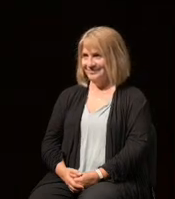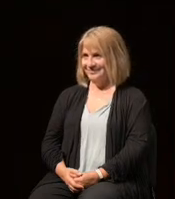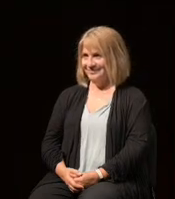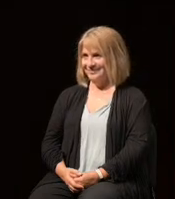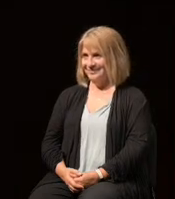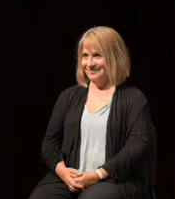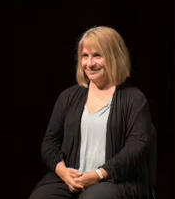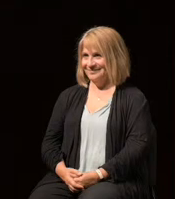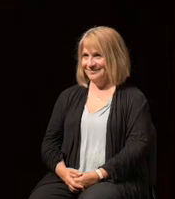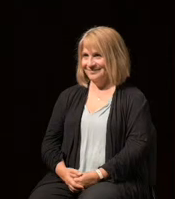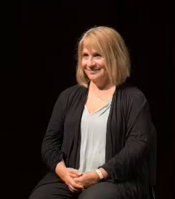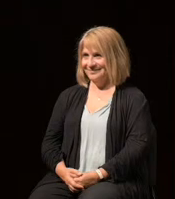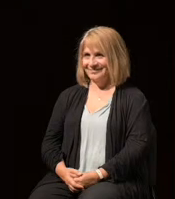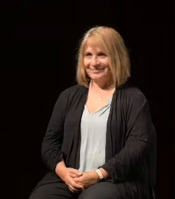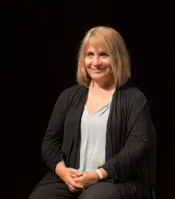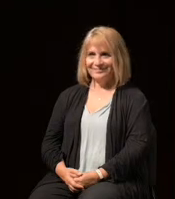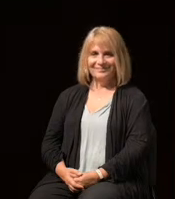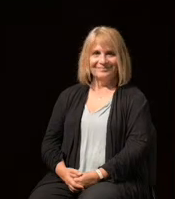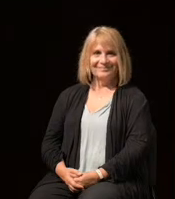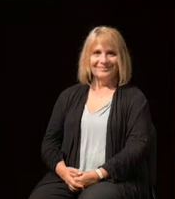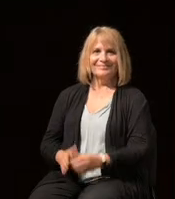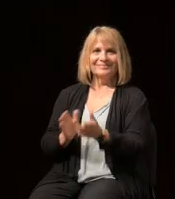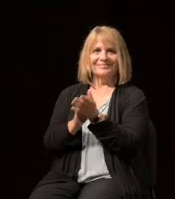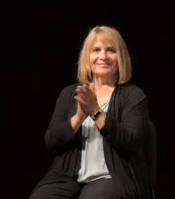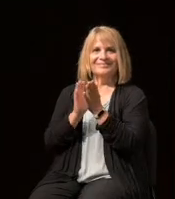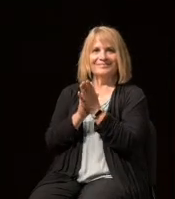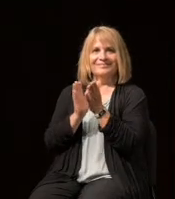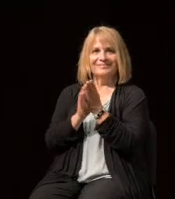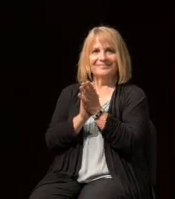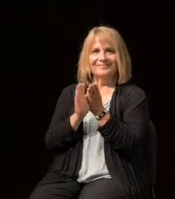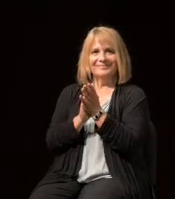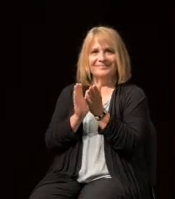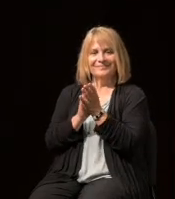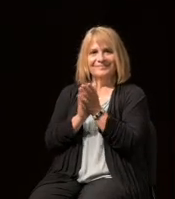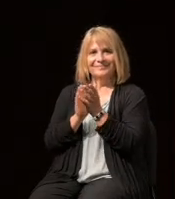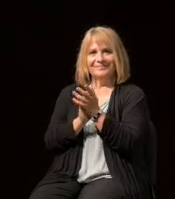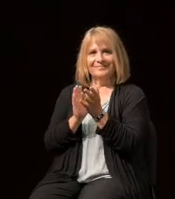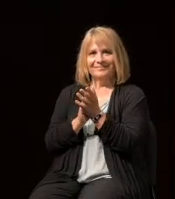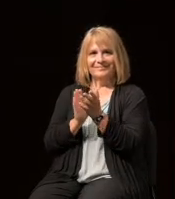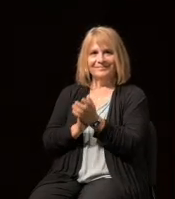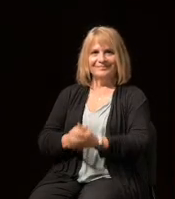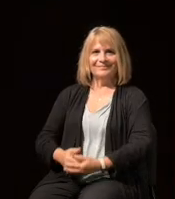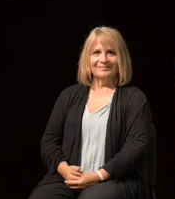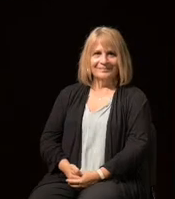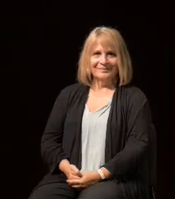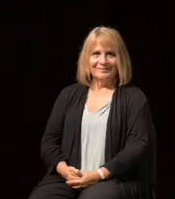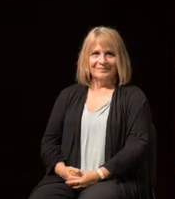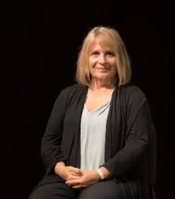Tracy Holler, and Thea LeBrenz.